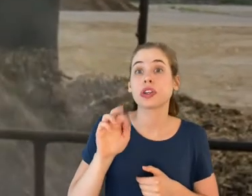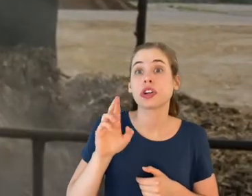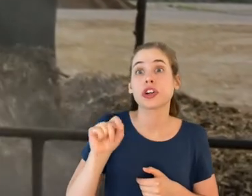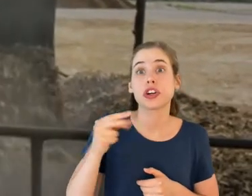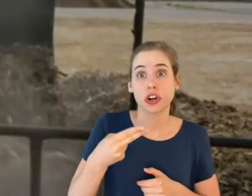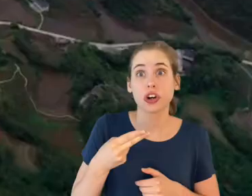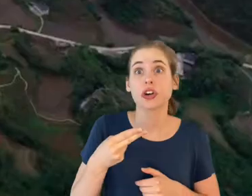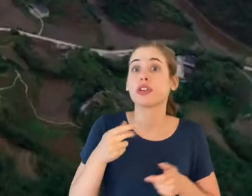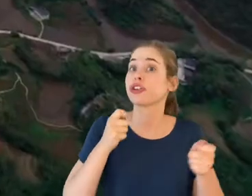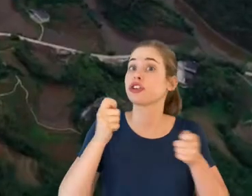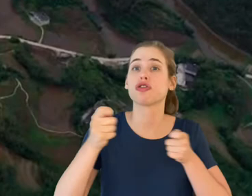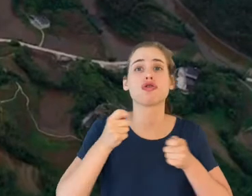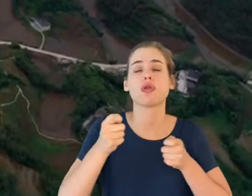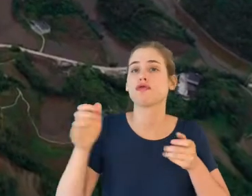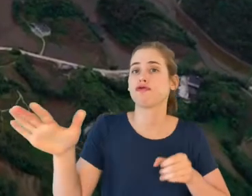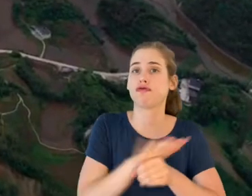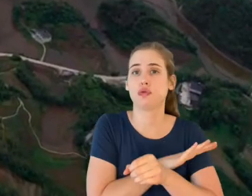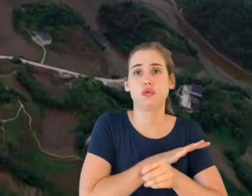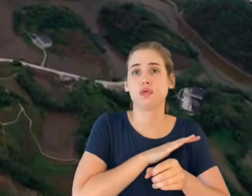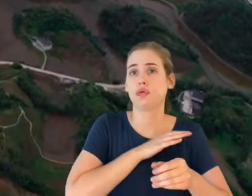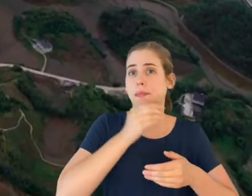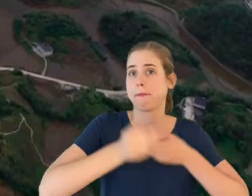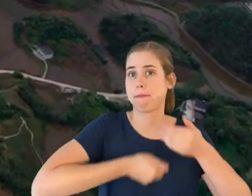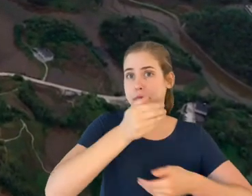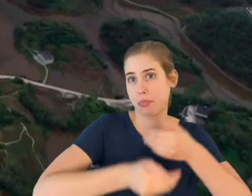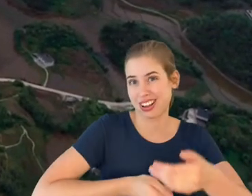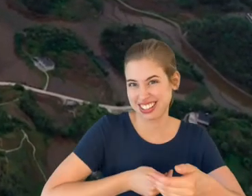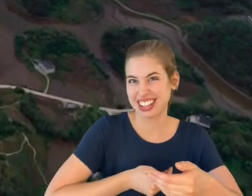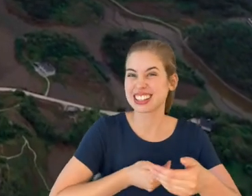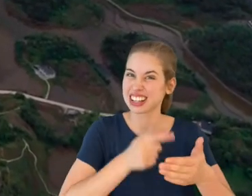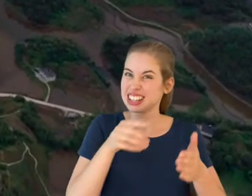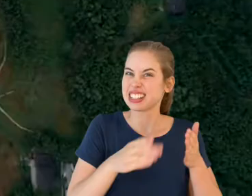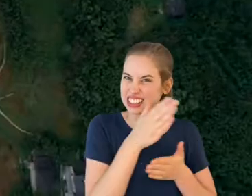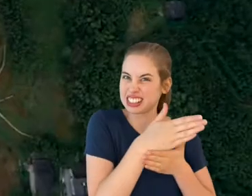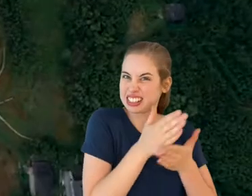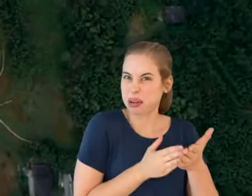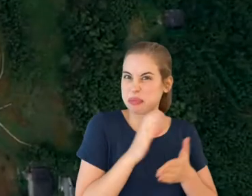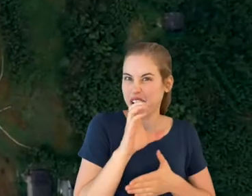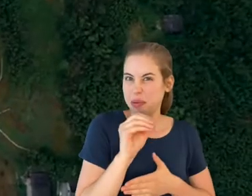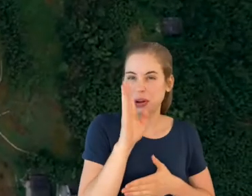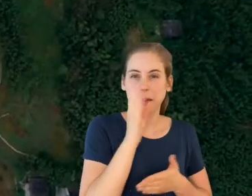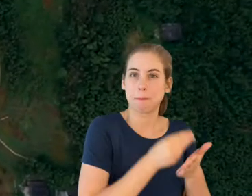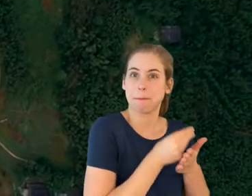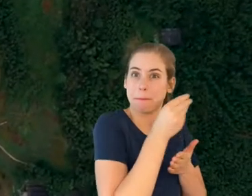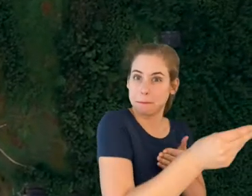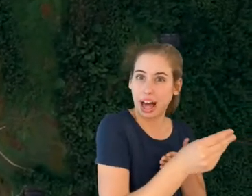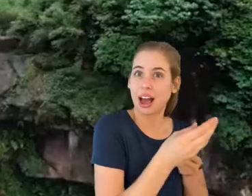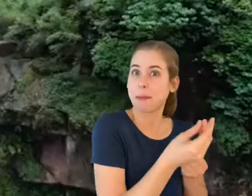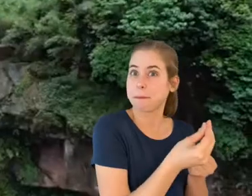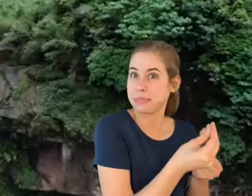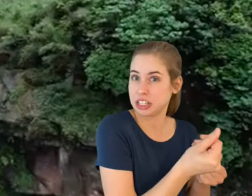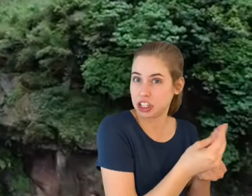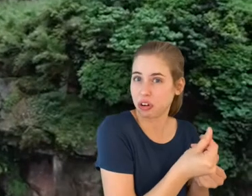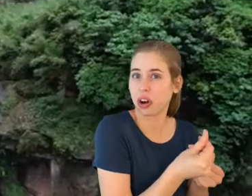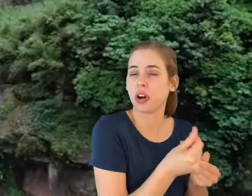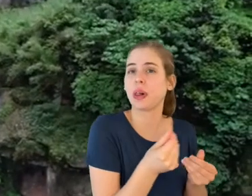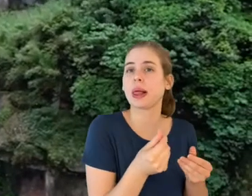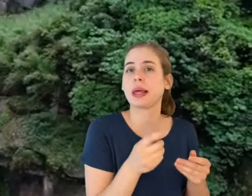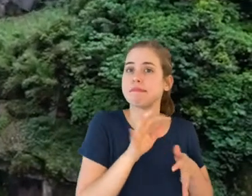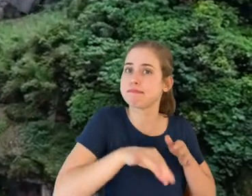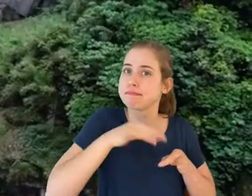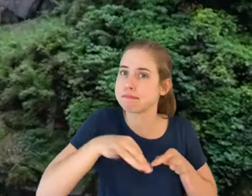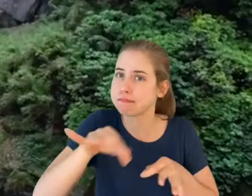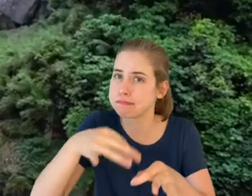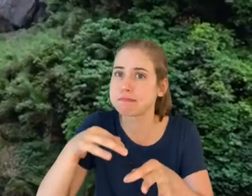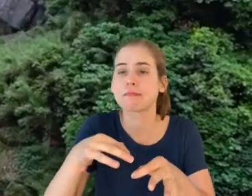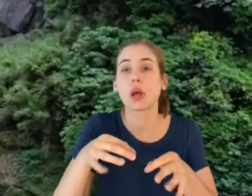finish for their products. So a lot of other bamboo companies out there might purchase their material and maybe just like put it all together. They're